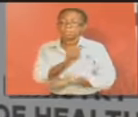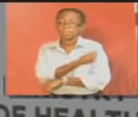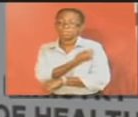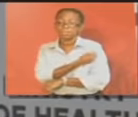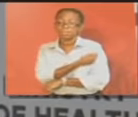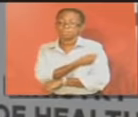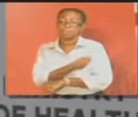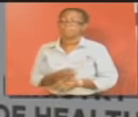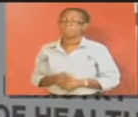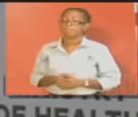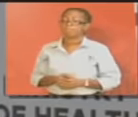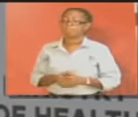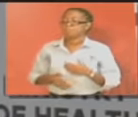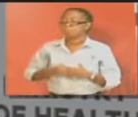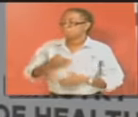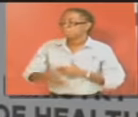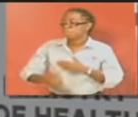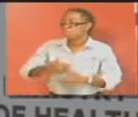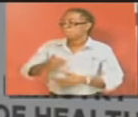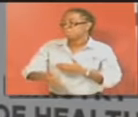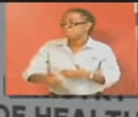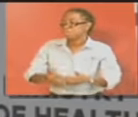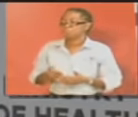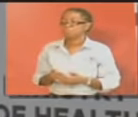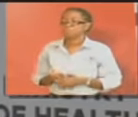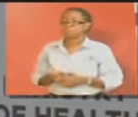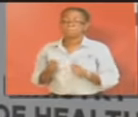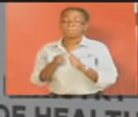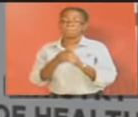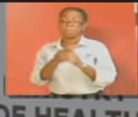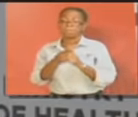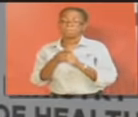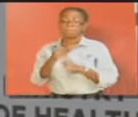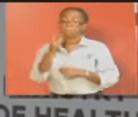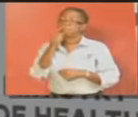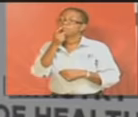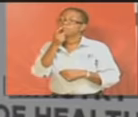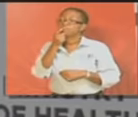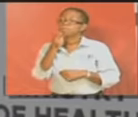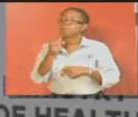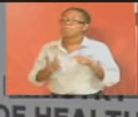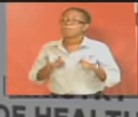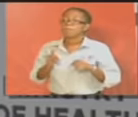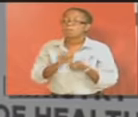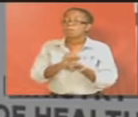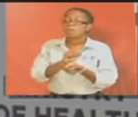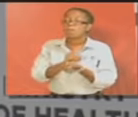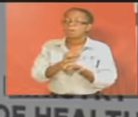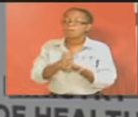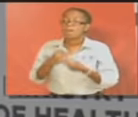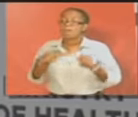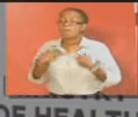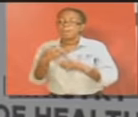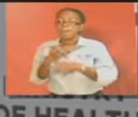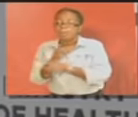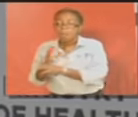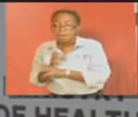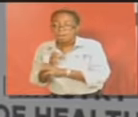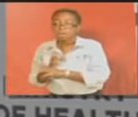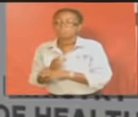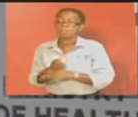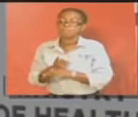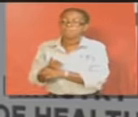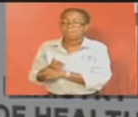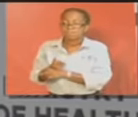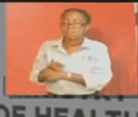a process, and that process begins with the healthcare workers and then the individuals who are over